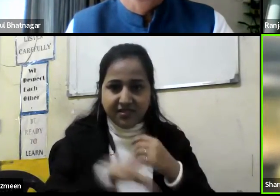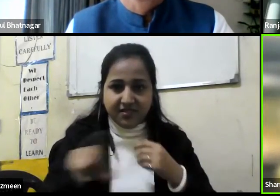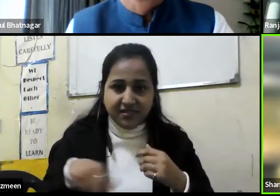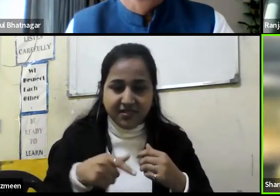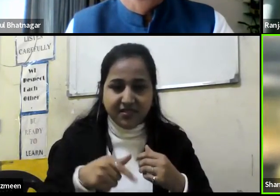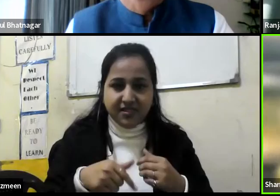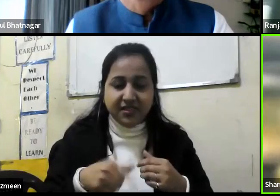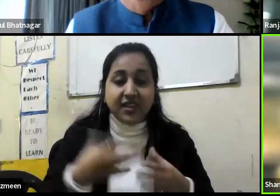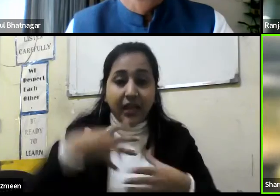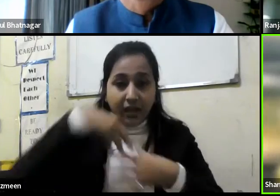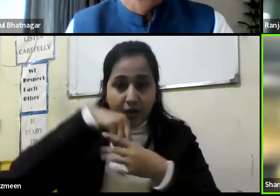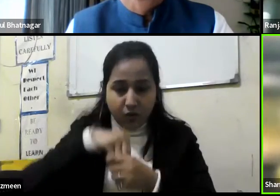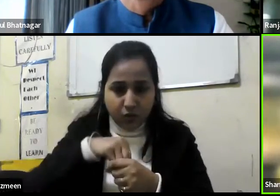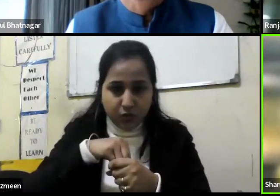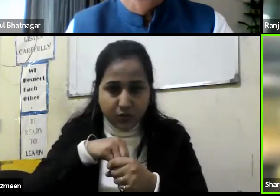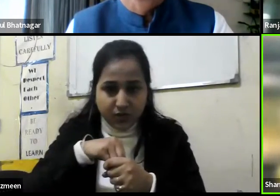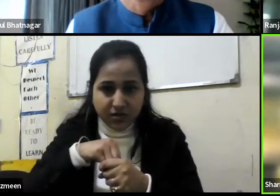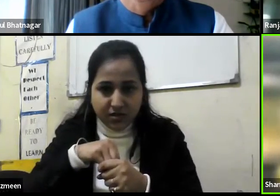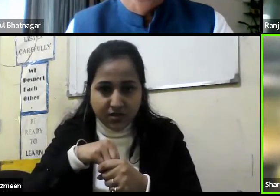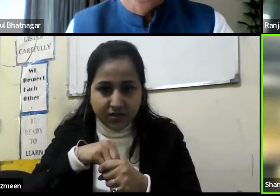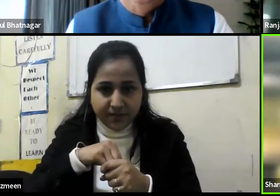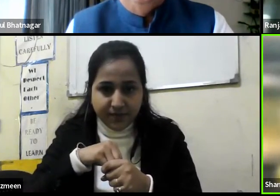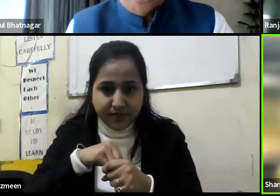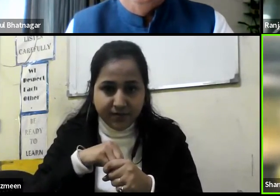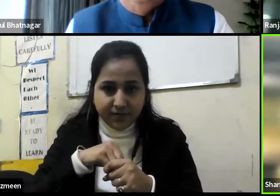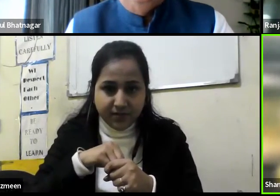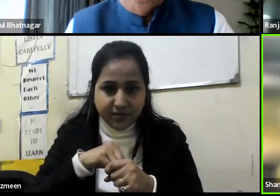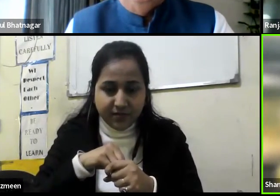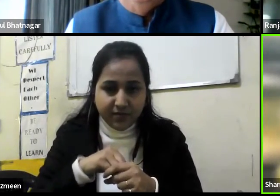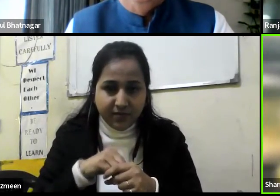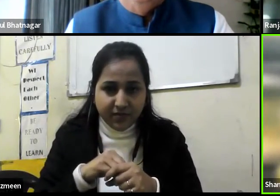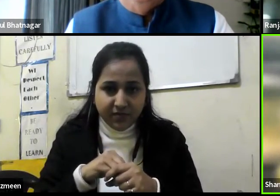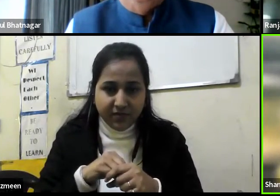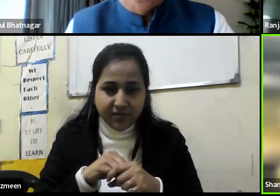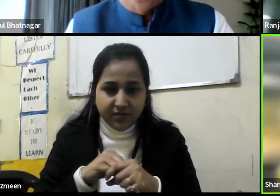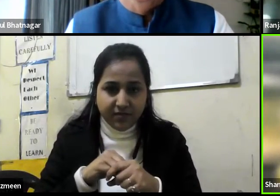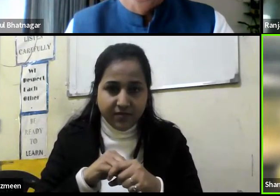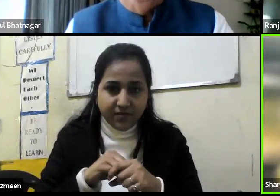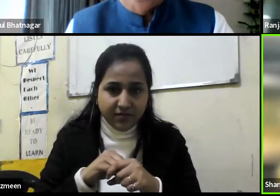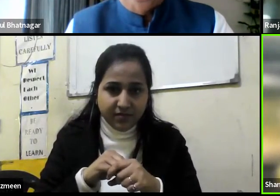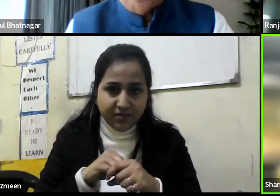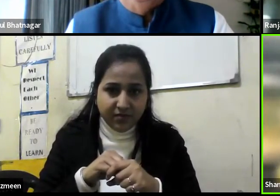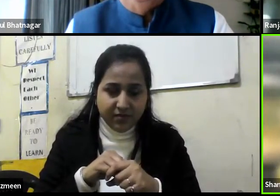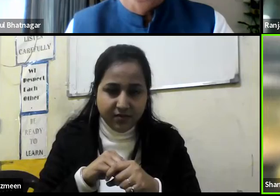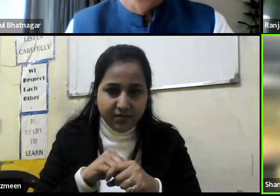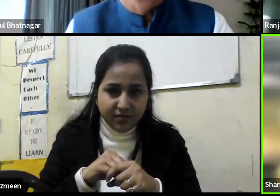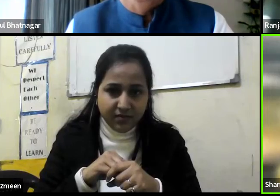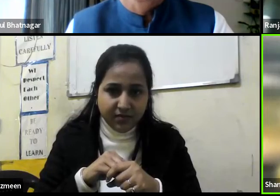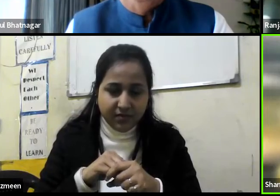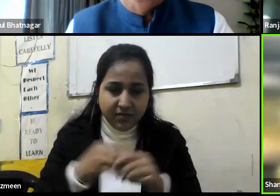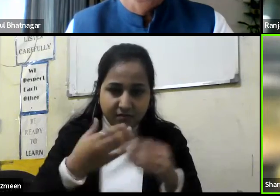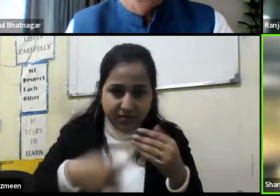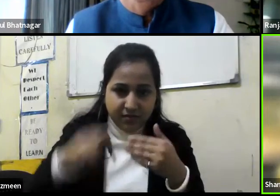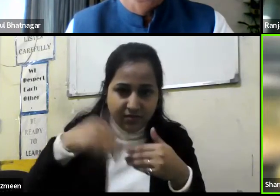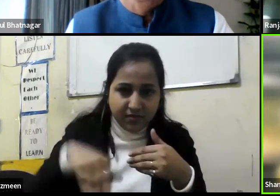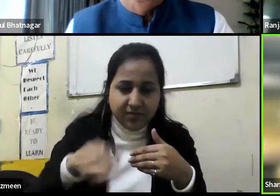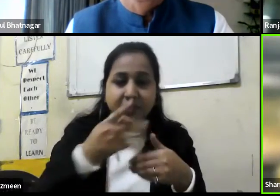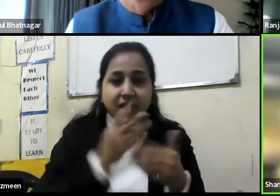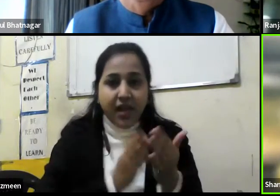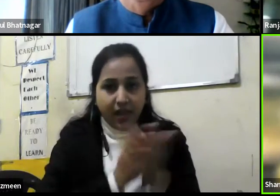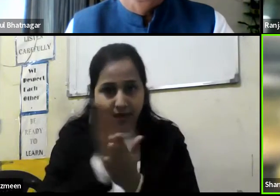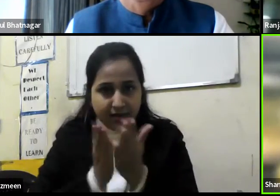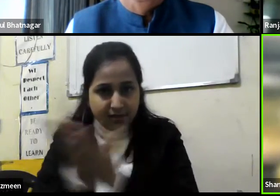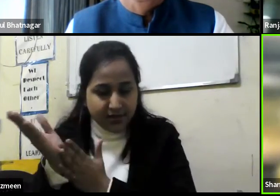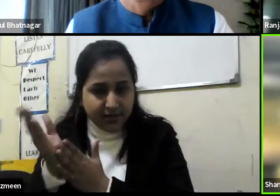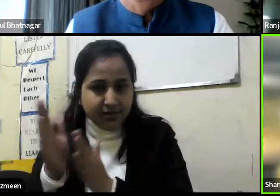very inclusive culture, and also is aiming to provide access